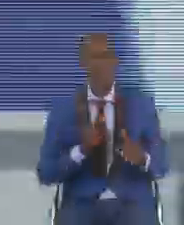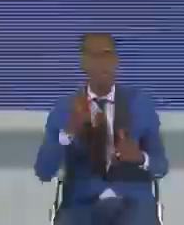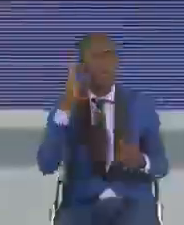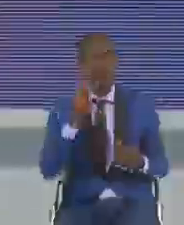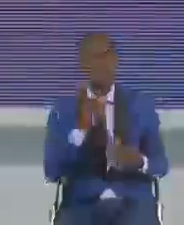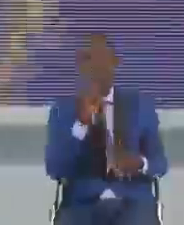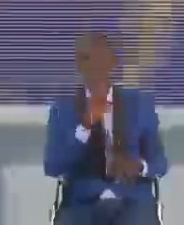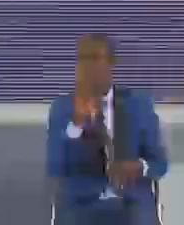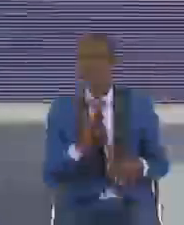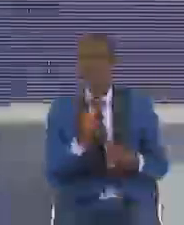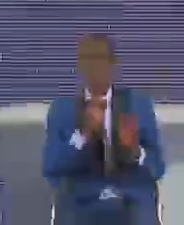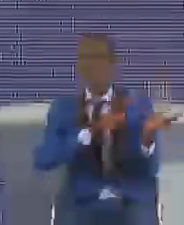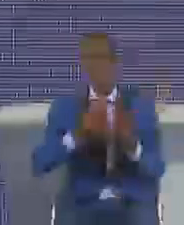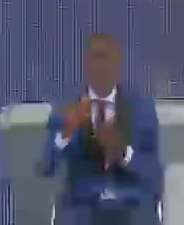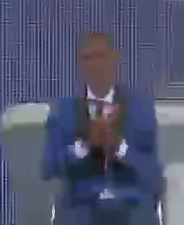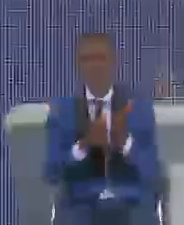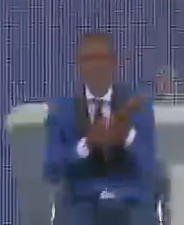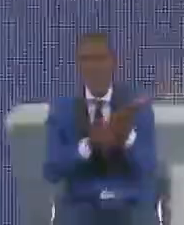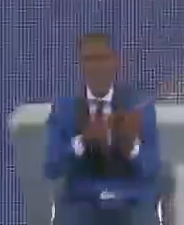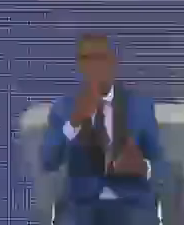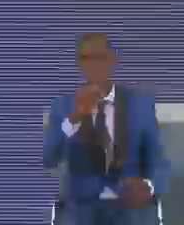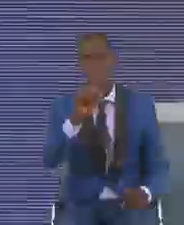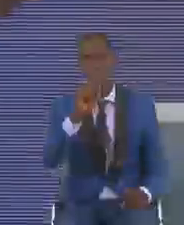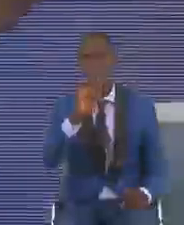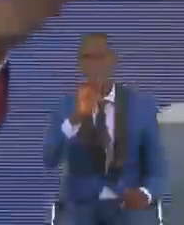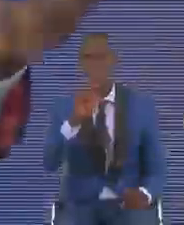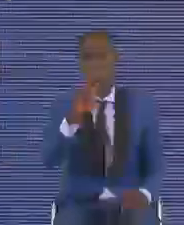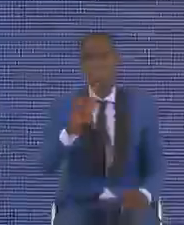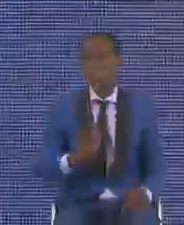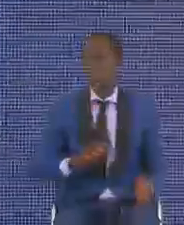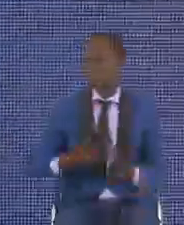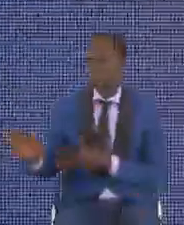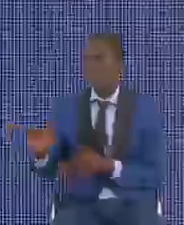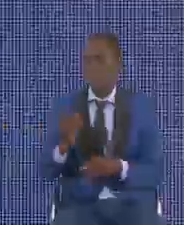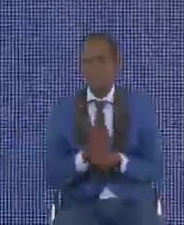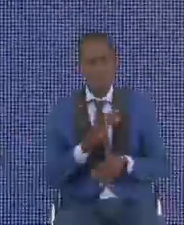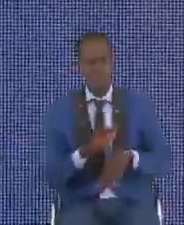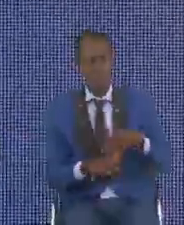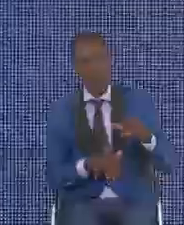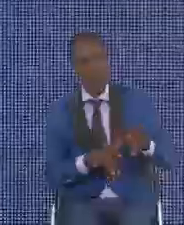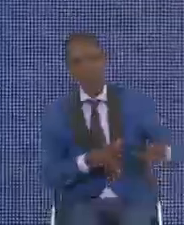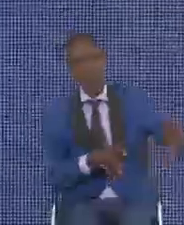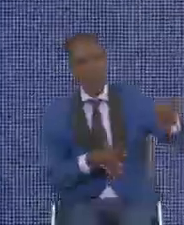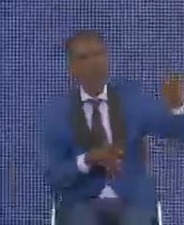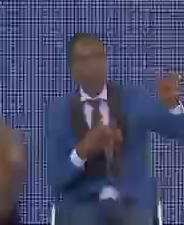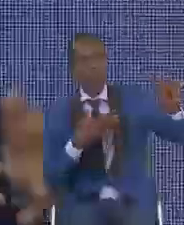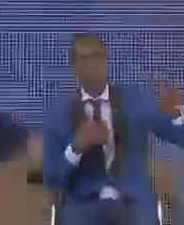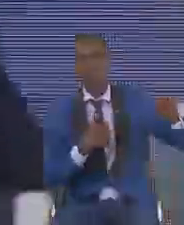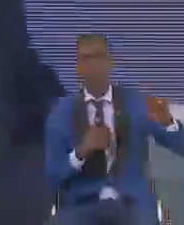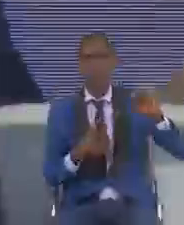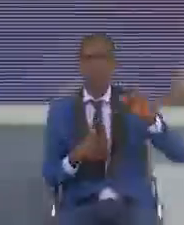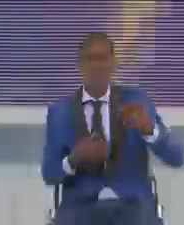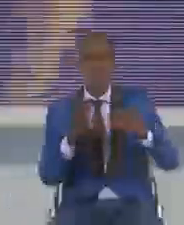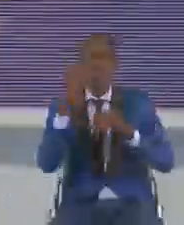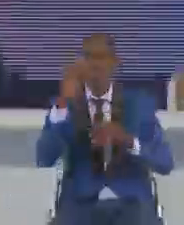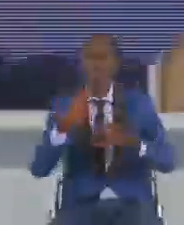ticket behind. And then I say I'm traveling. The same thing. God has given me the gift. God has given you the gift. And when